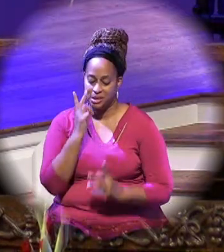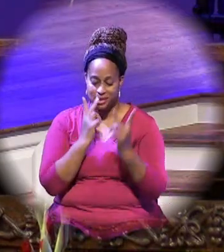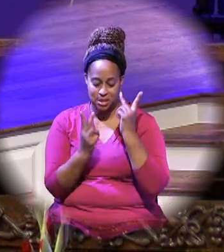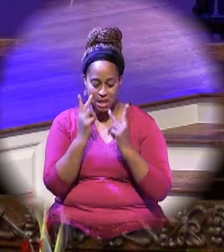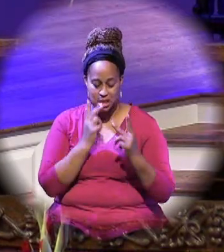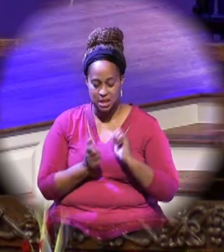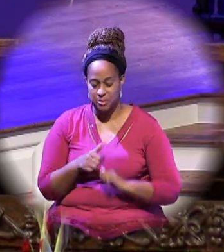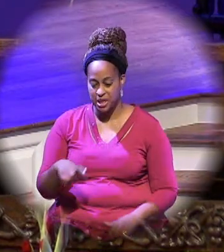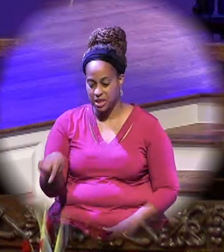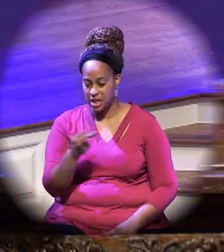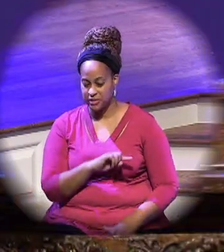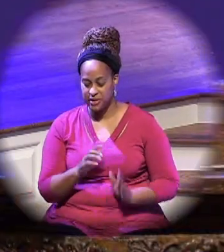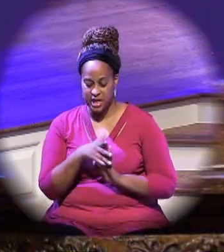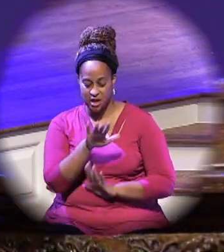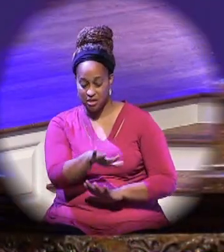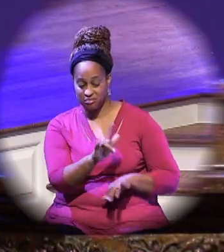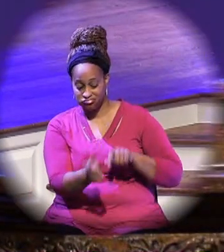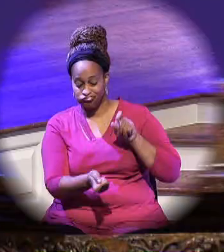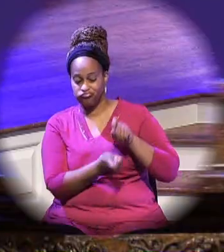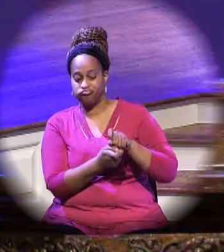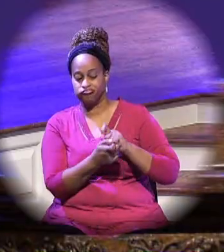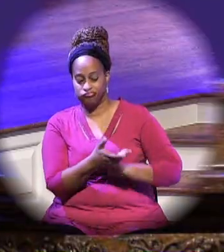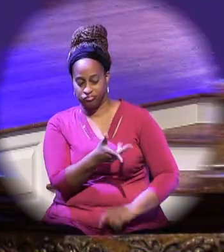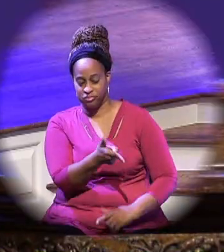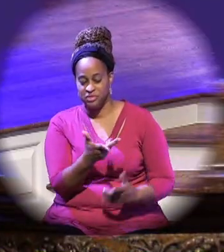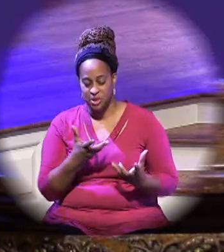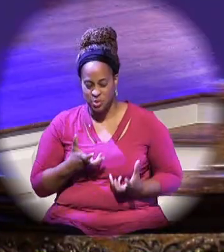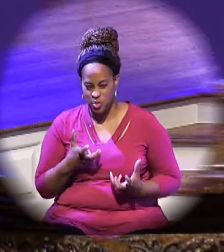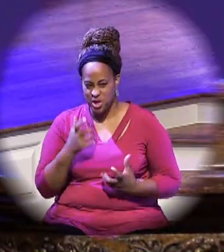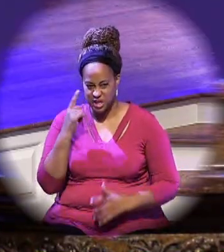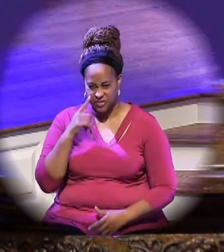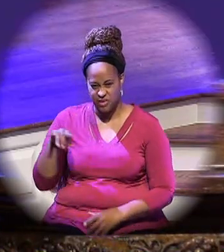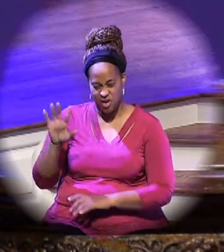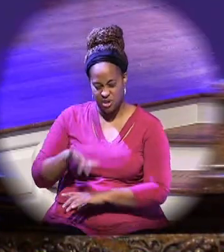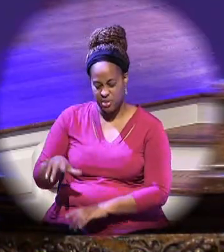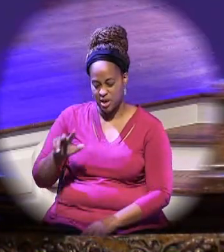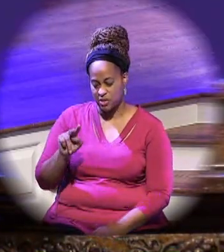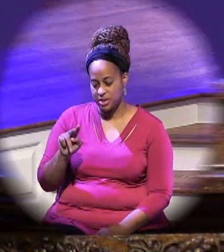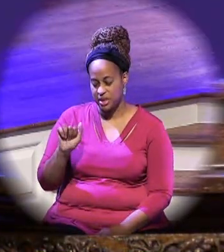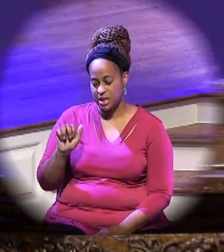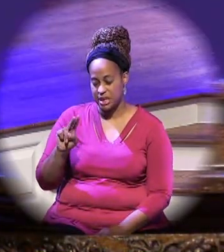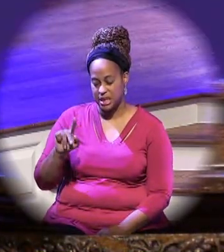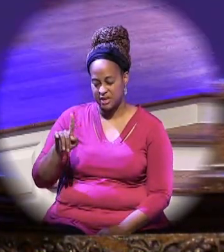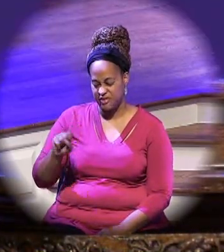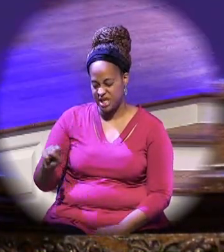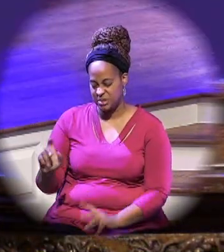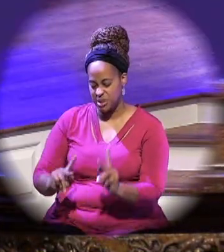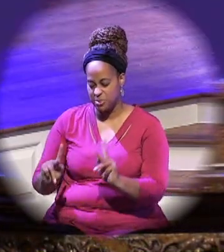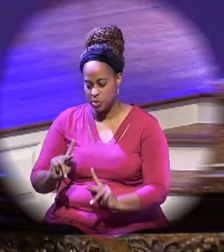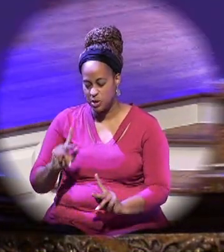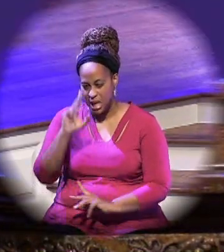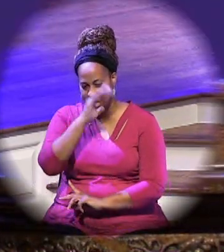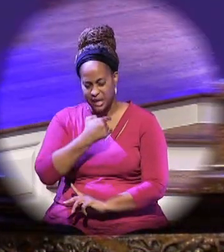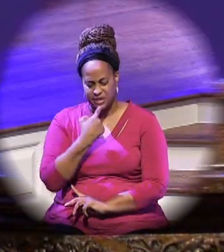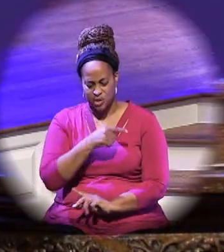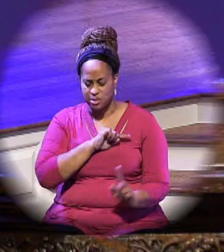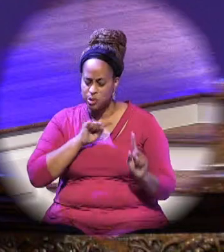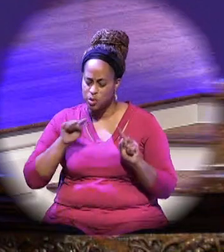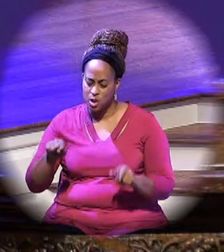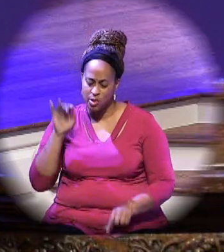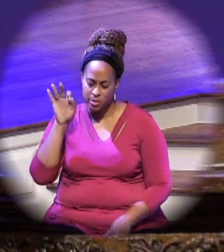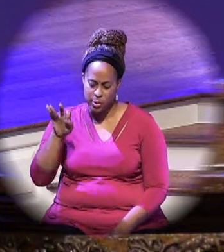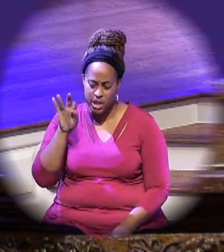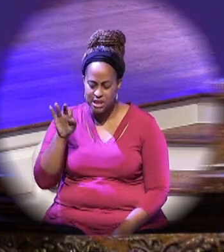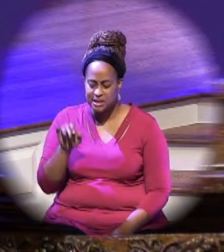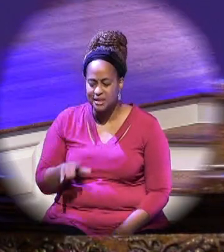their comeuppance. That's what Jonah thought about the Ninevites. So this idea that God had told him, go and preach